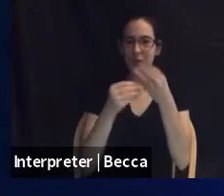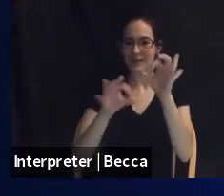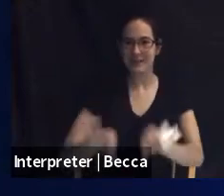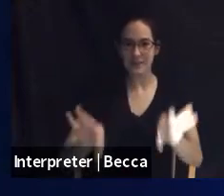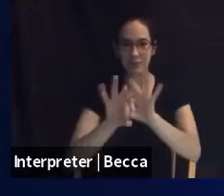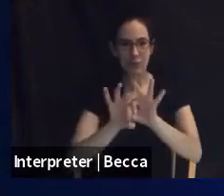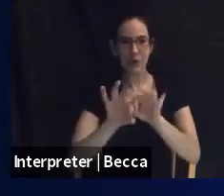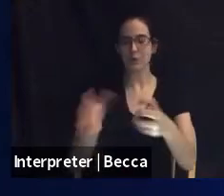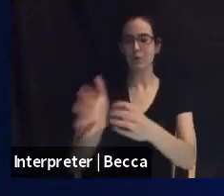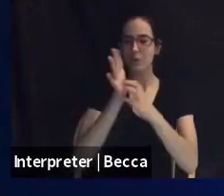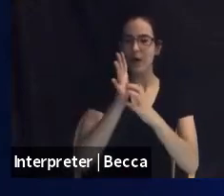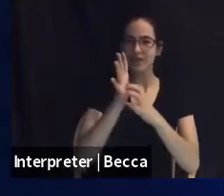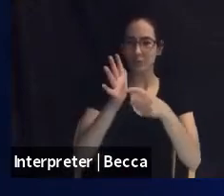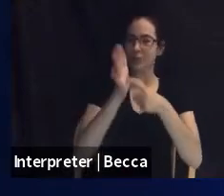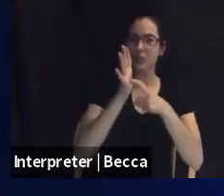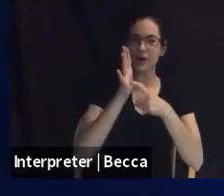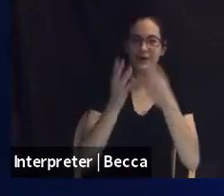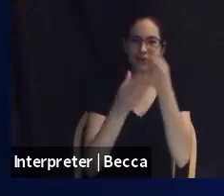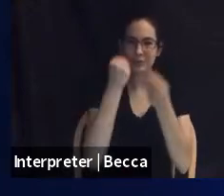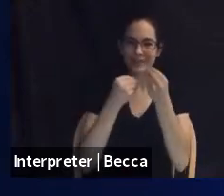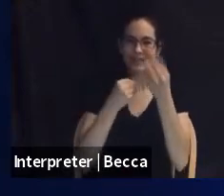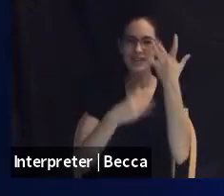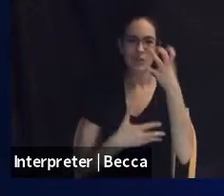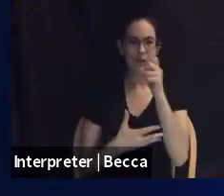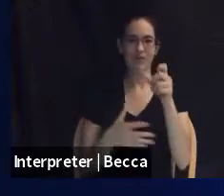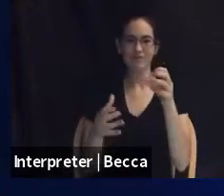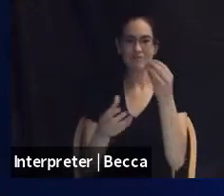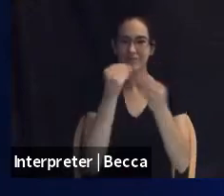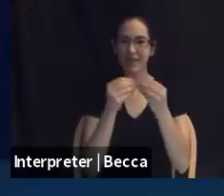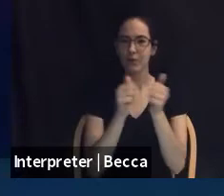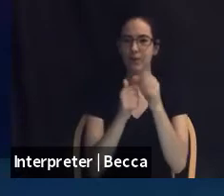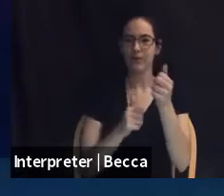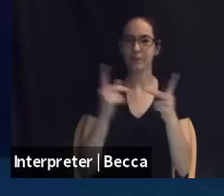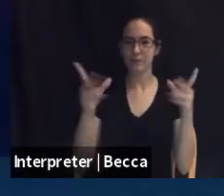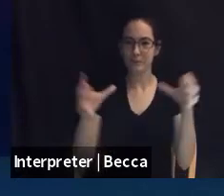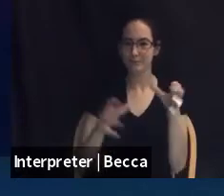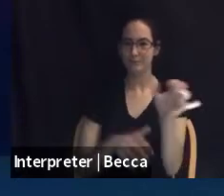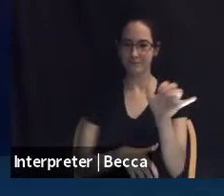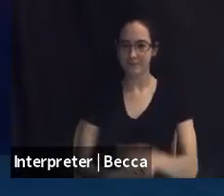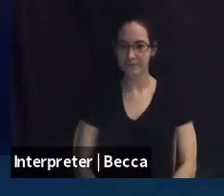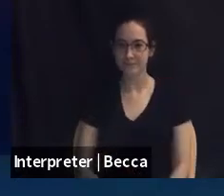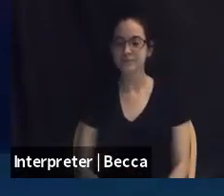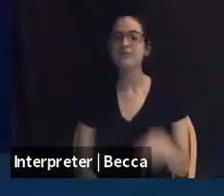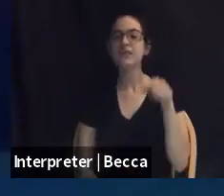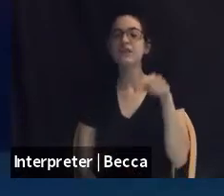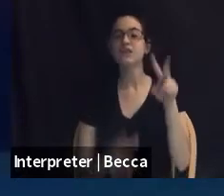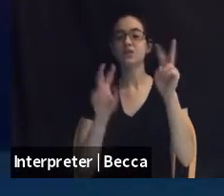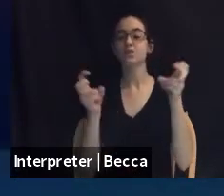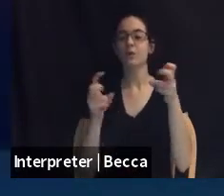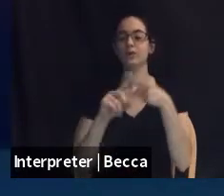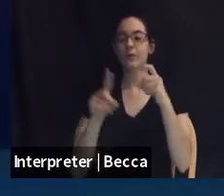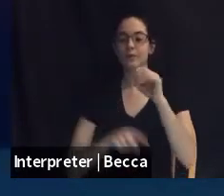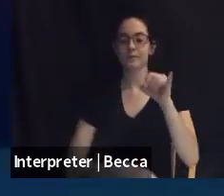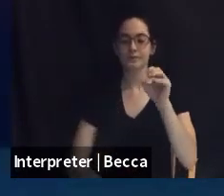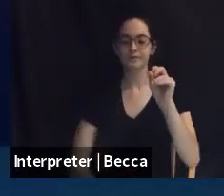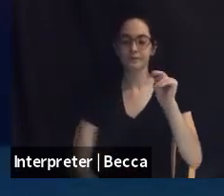for sustenance. So why not do that with other people that we care about? I love this quote from Jonathan 4, he says, food